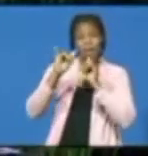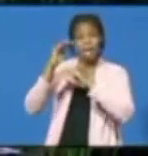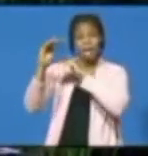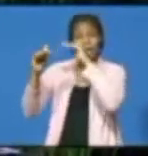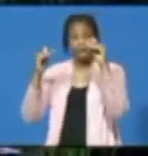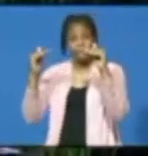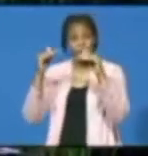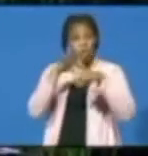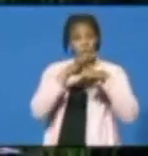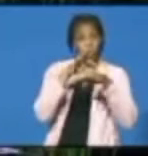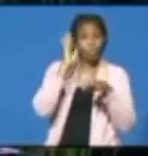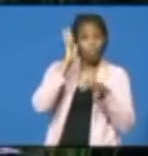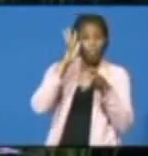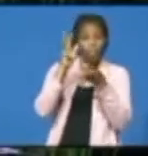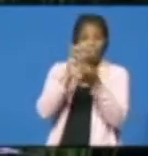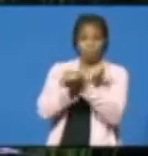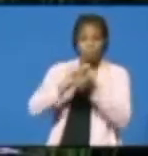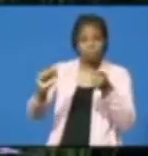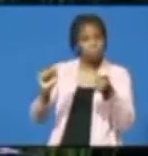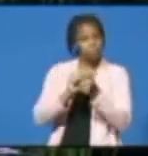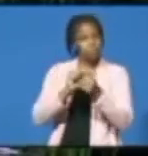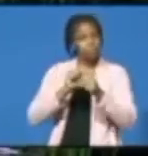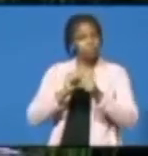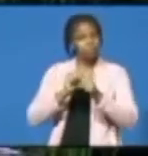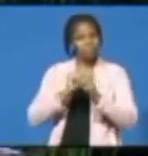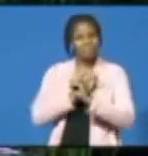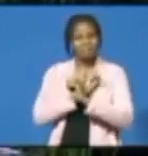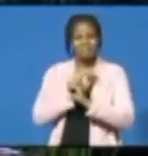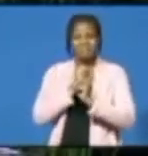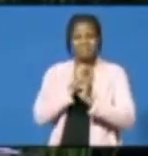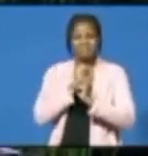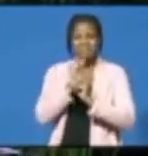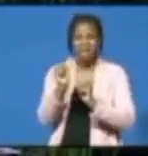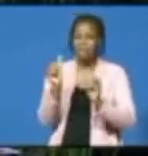shall pass, but not one word